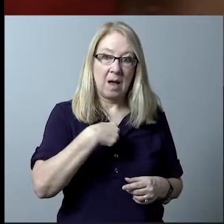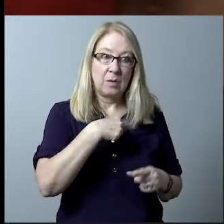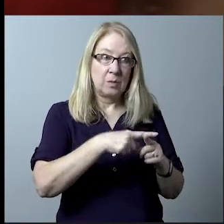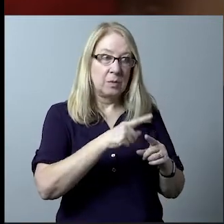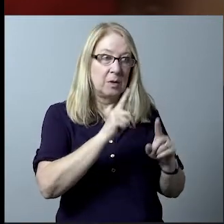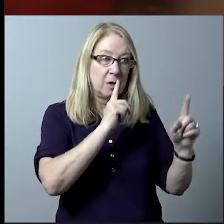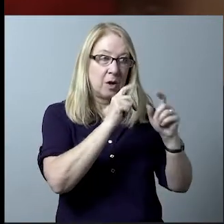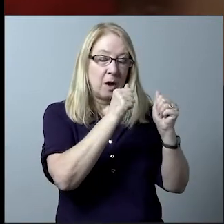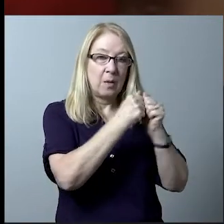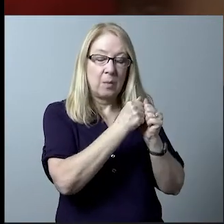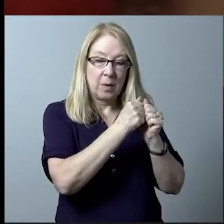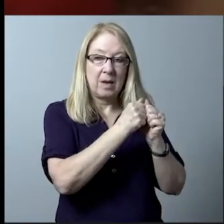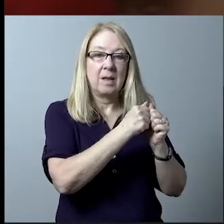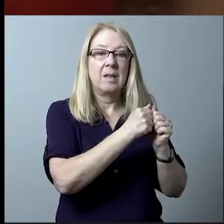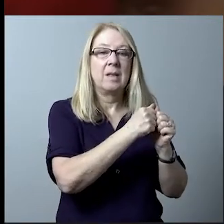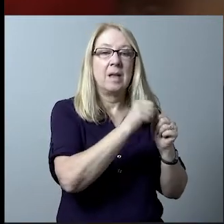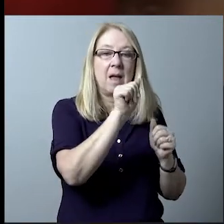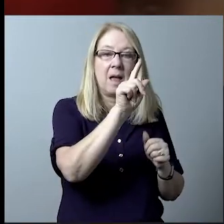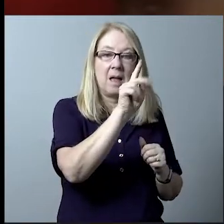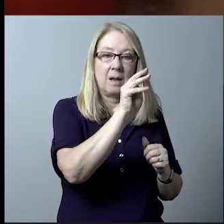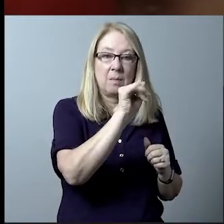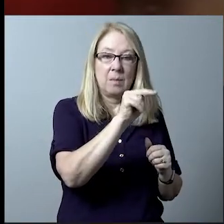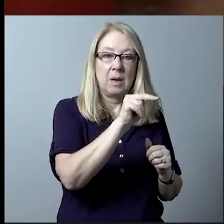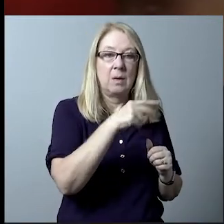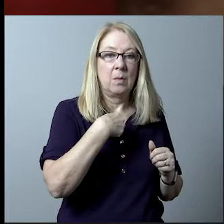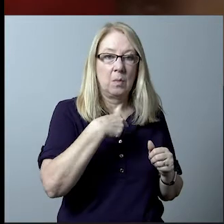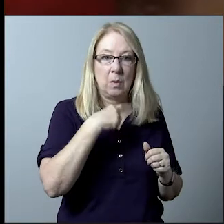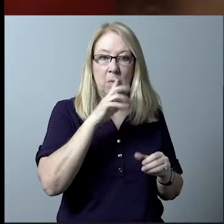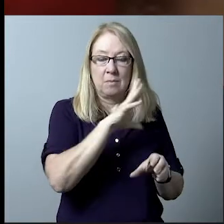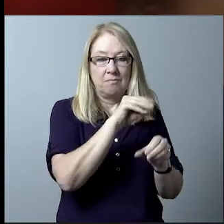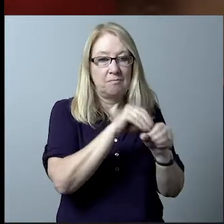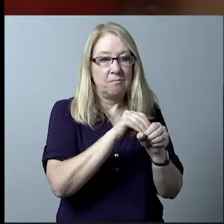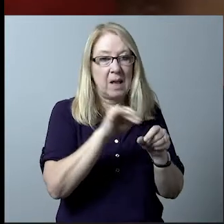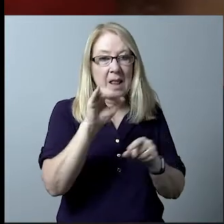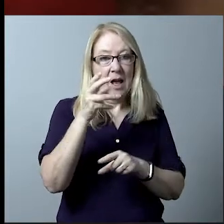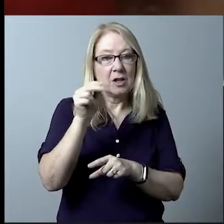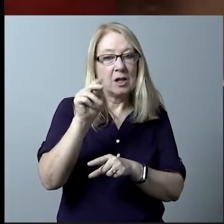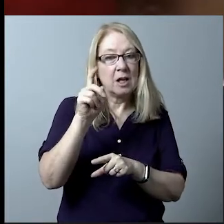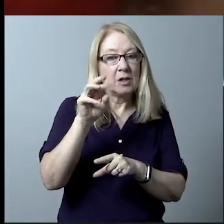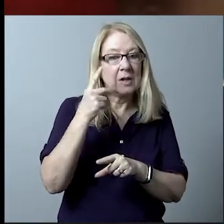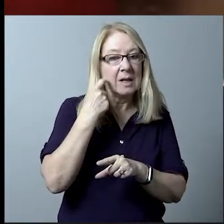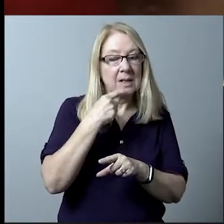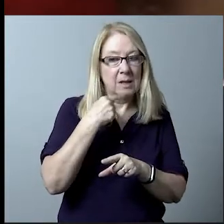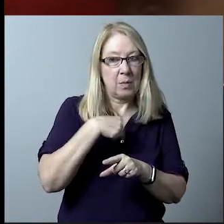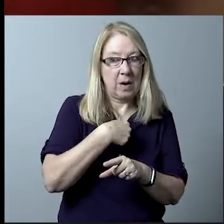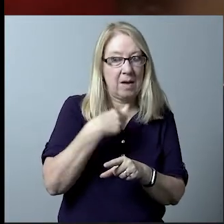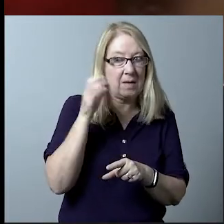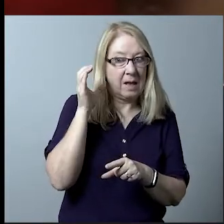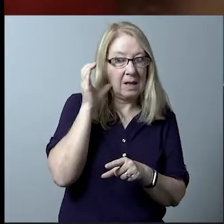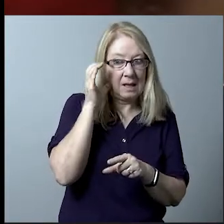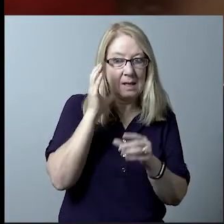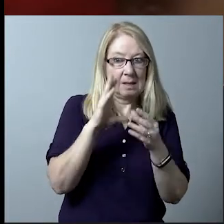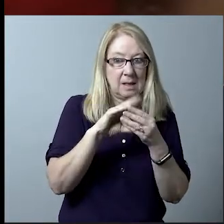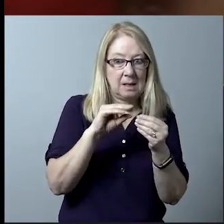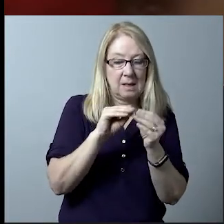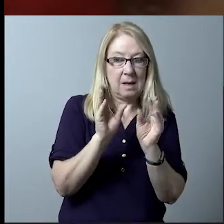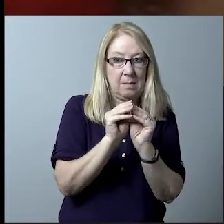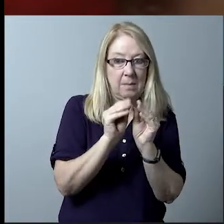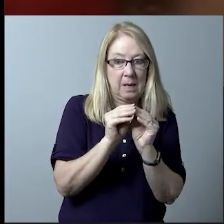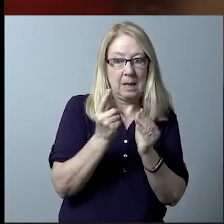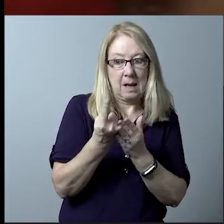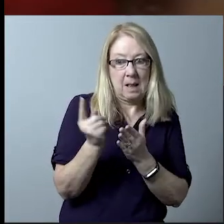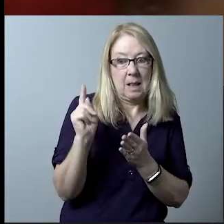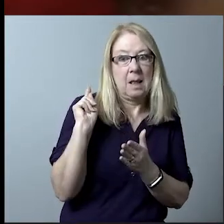faculty to talk with the administration, and we're really active, engaged, and as the Chancellor had mentioned, we just had a listening